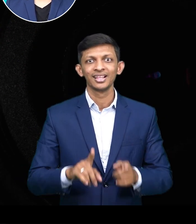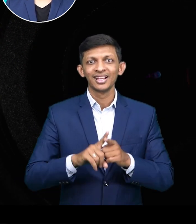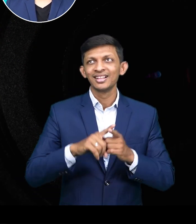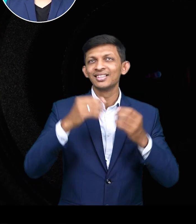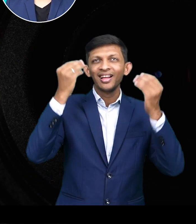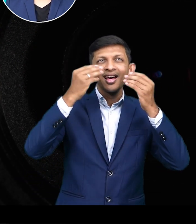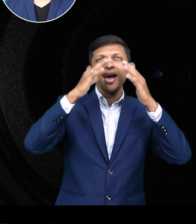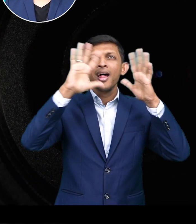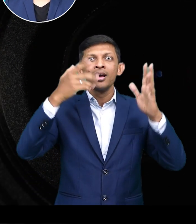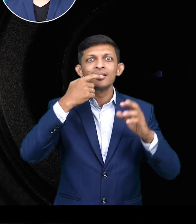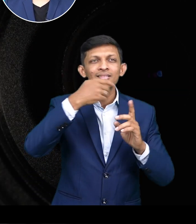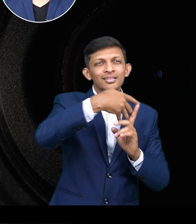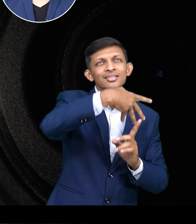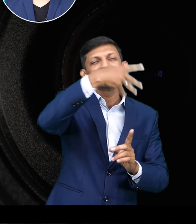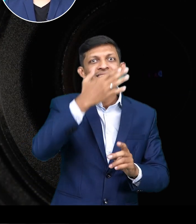Rainbow.